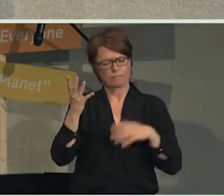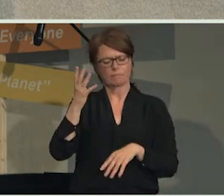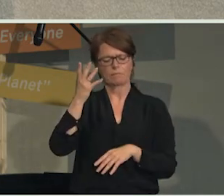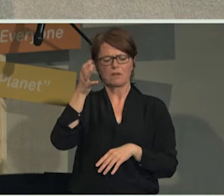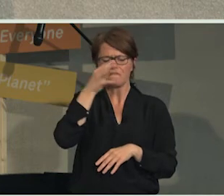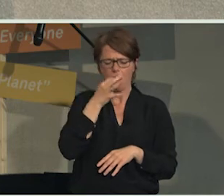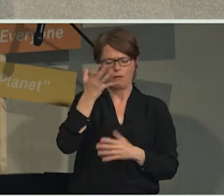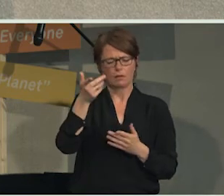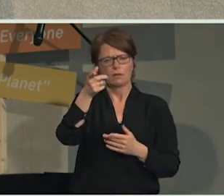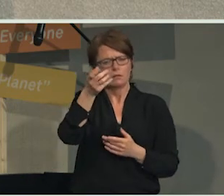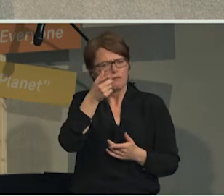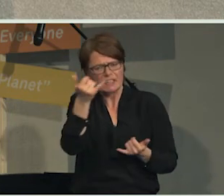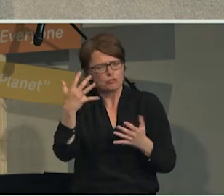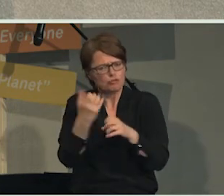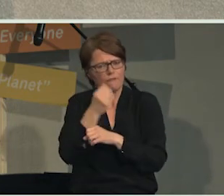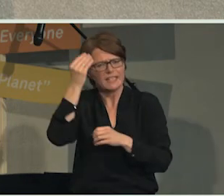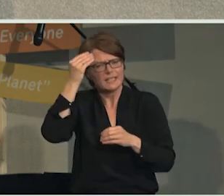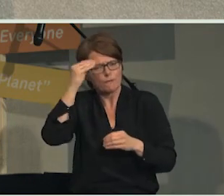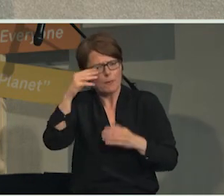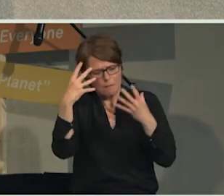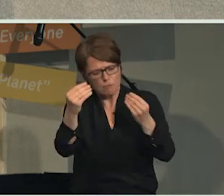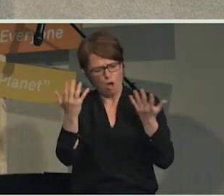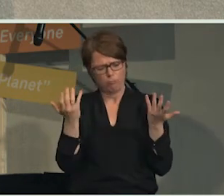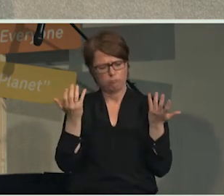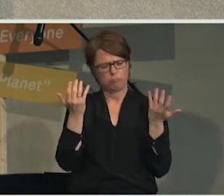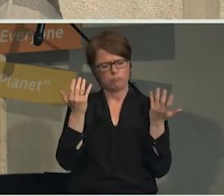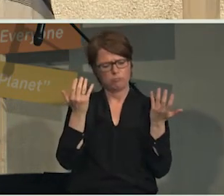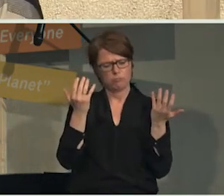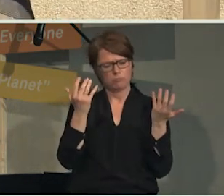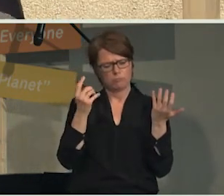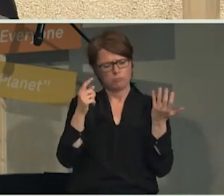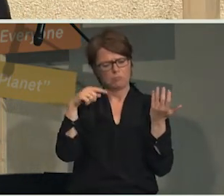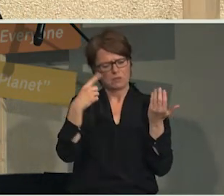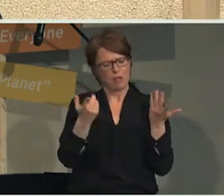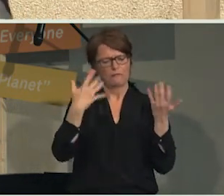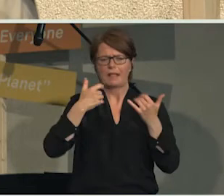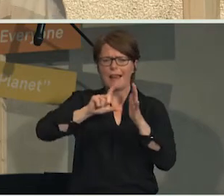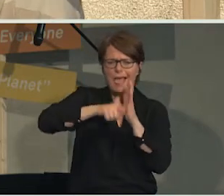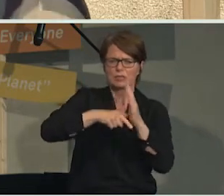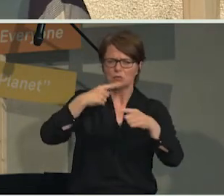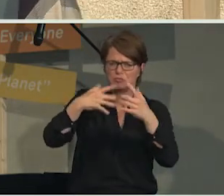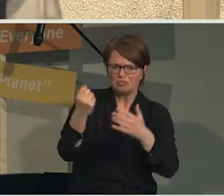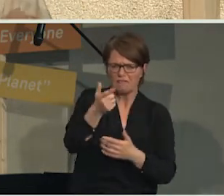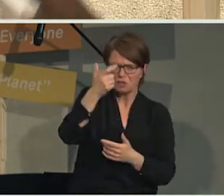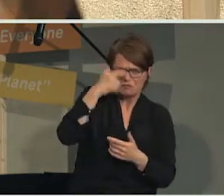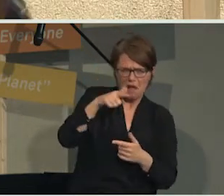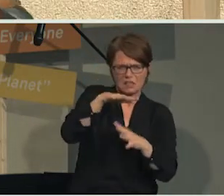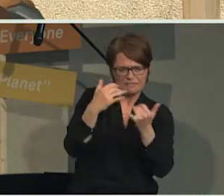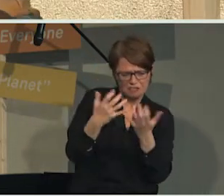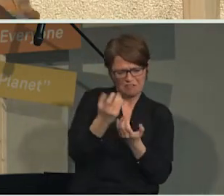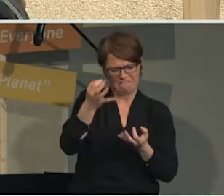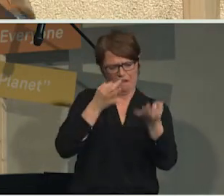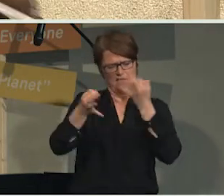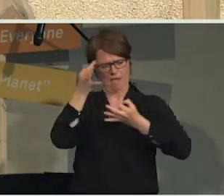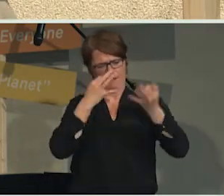I wanted that. But then, how do I get the information? You see me with this then? Digitalization, I'm all